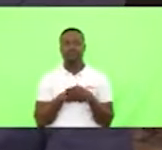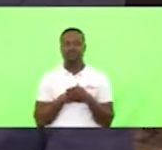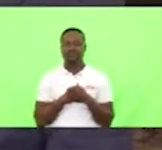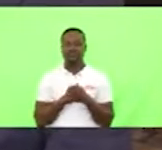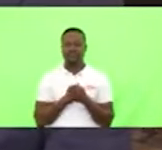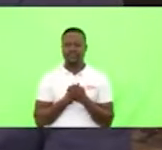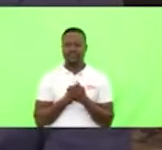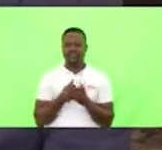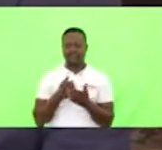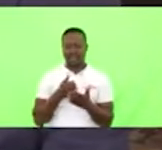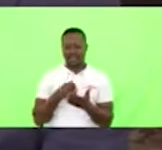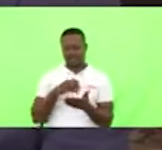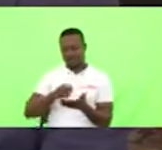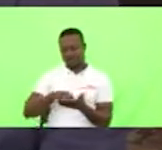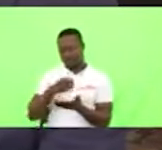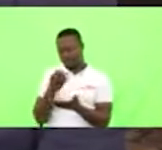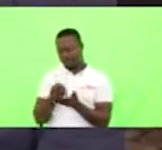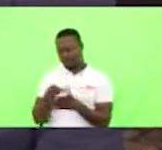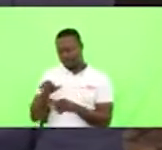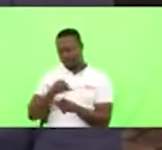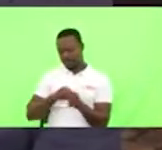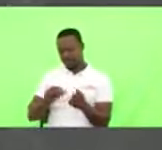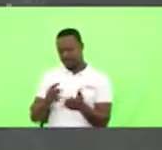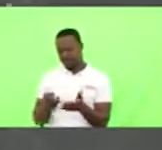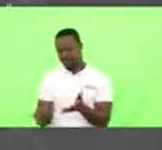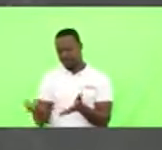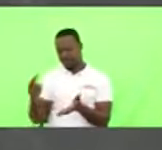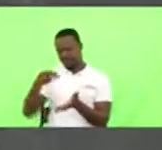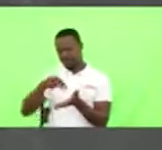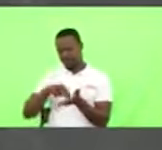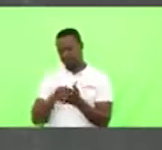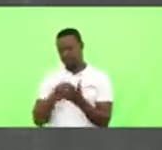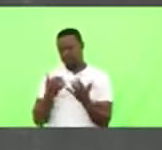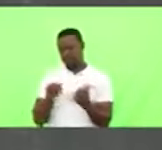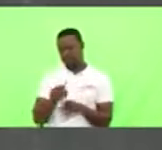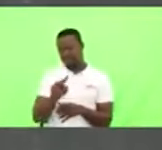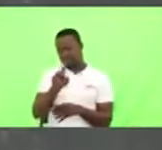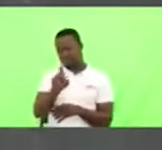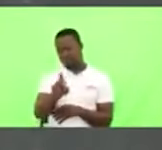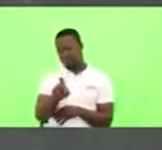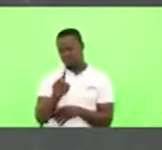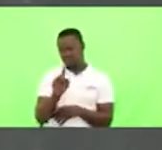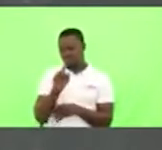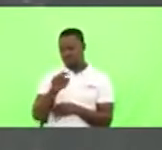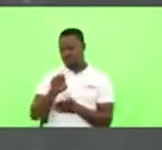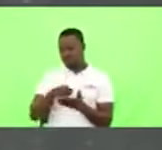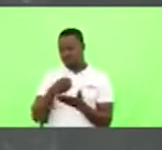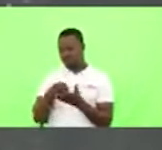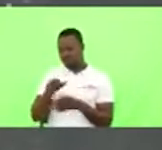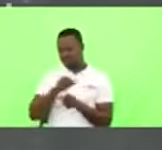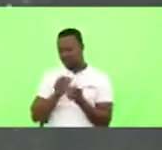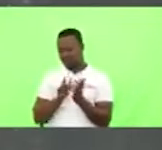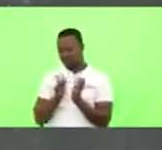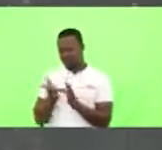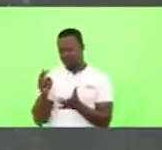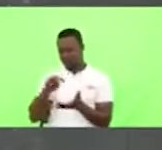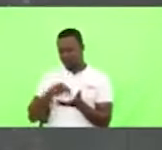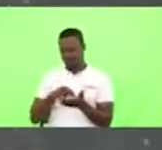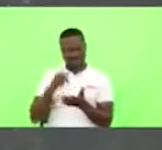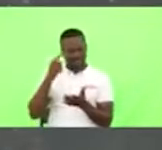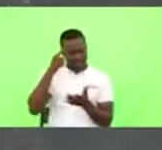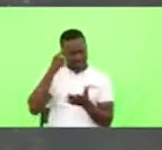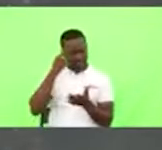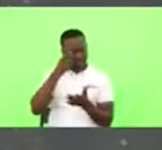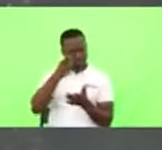there are evidence of the resurrection. If I ask you to mention one or two, I'm sure you will say this